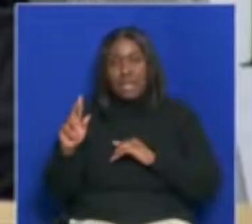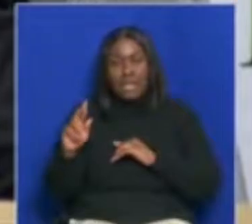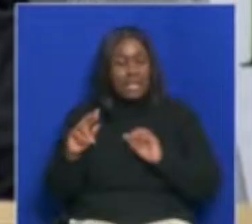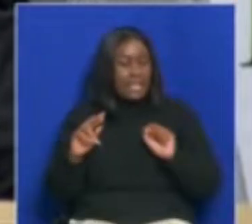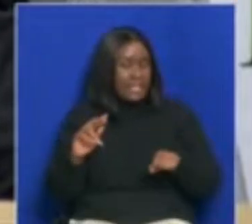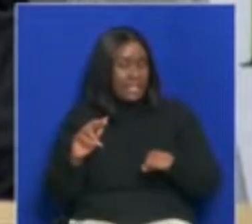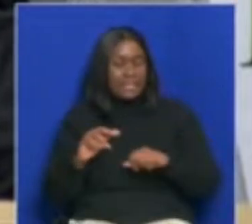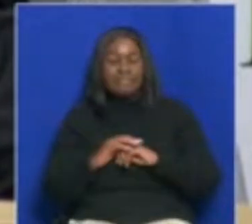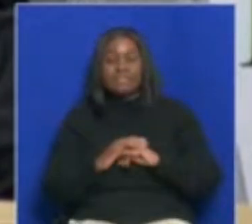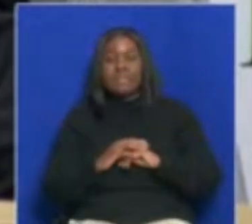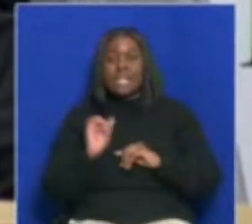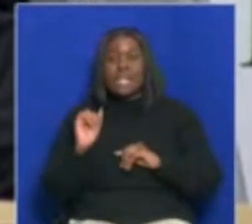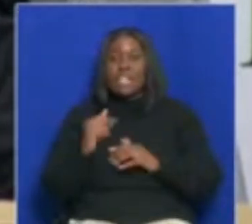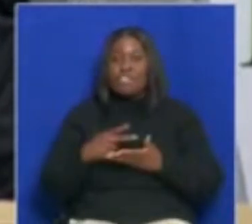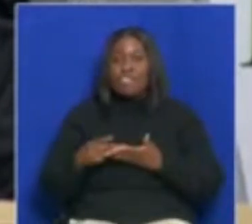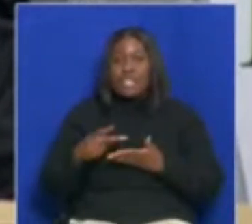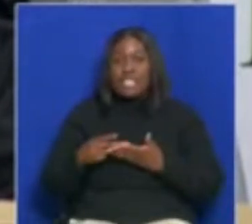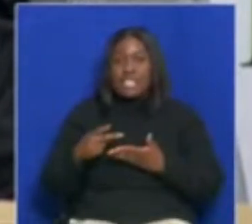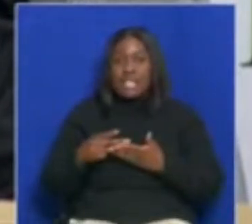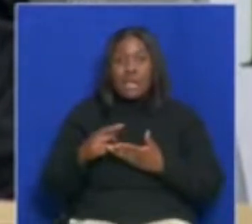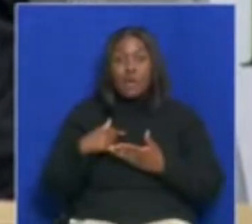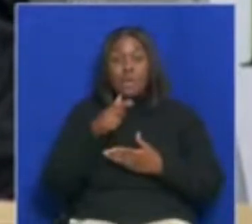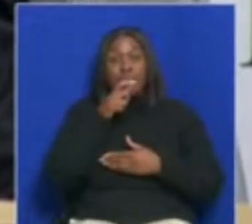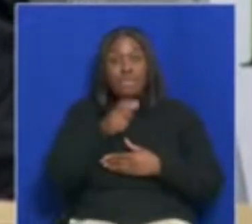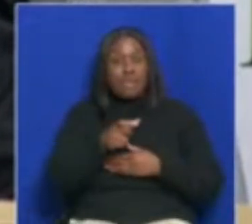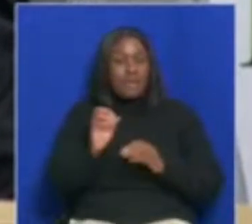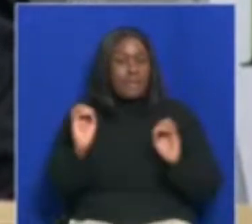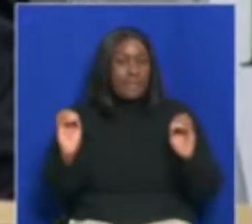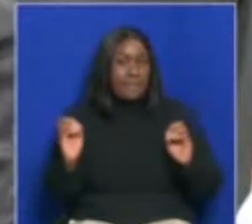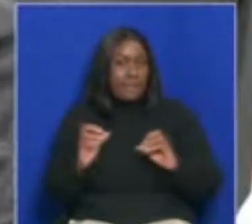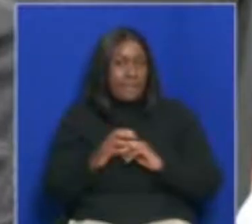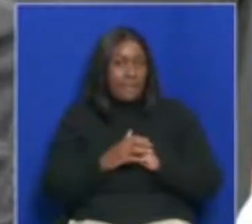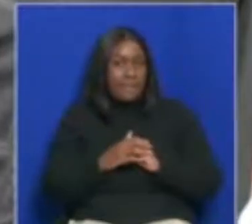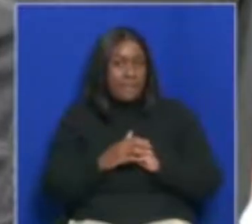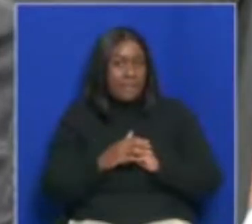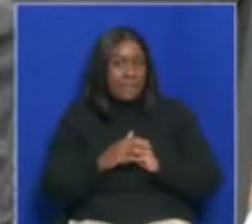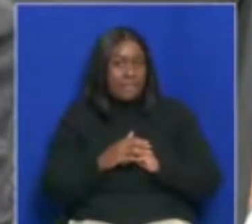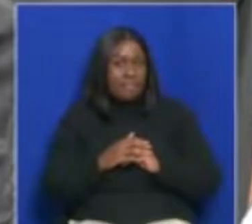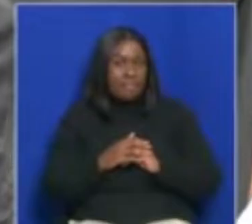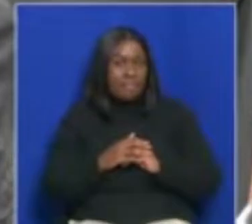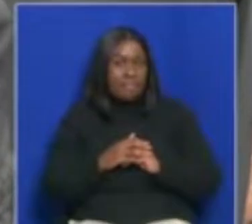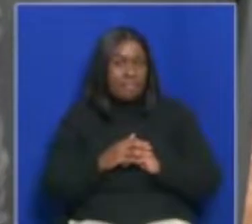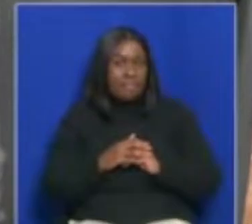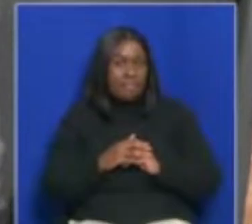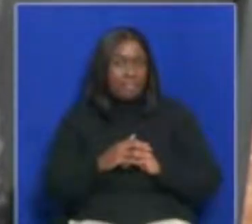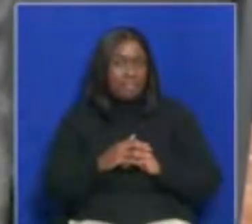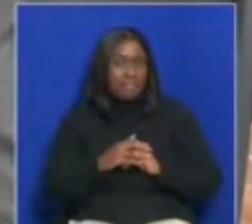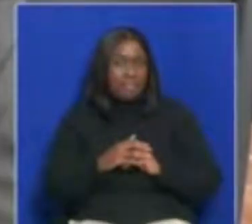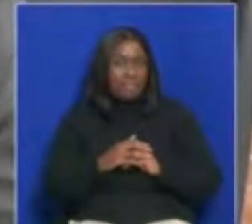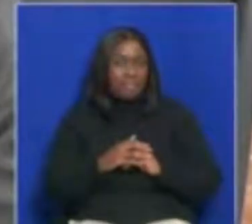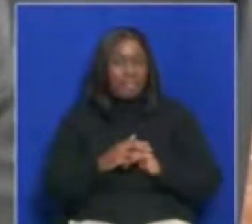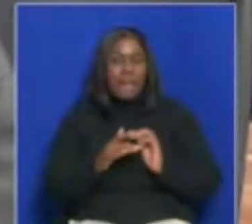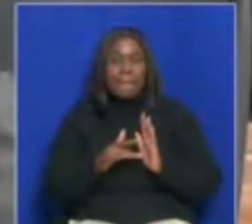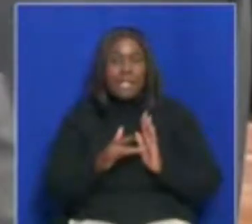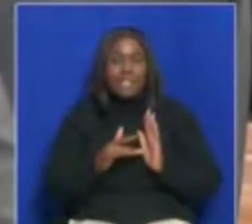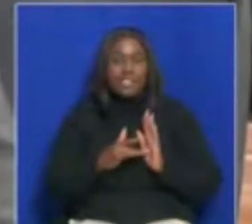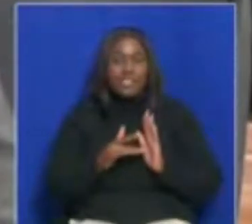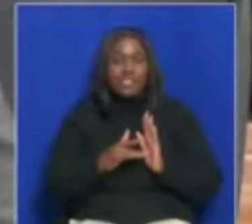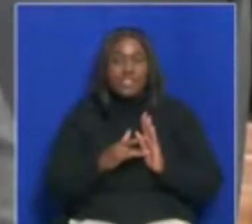address. We won't say what that address is. Yes, the address is there. If you then go to page